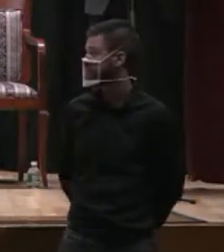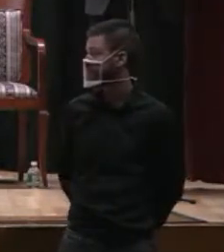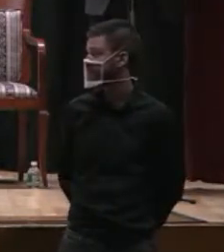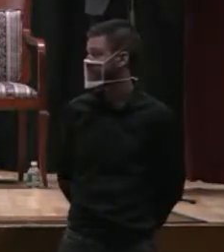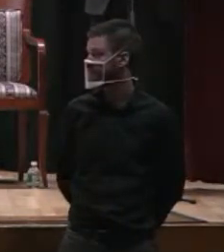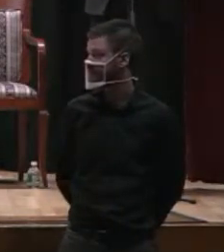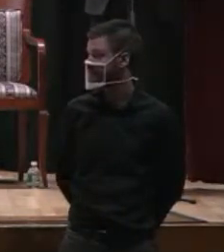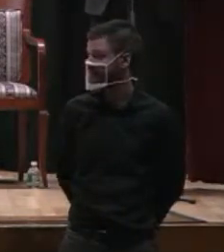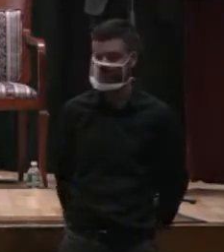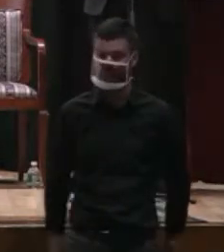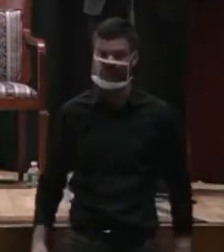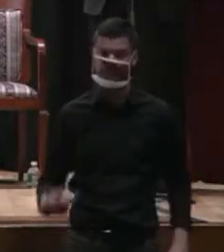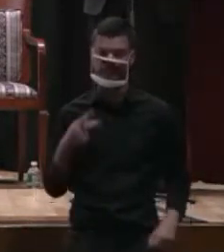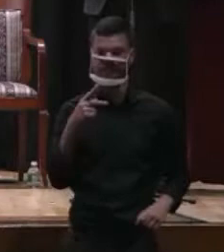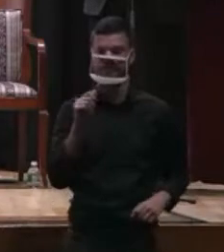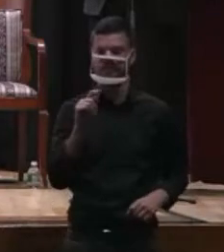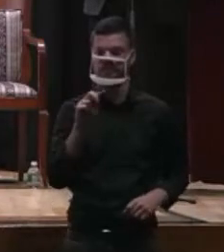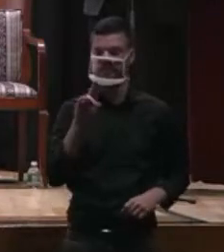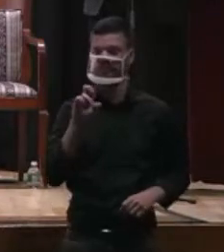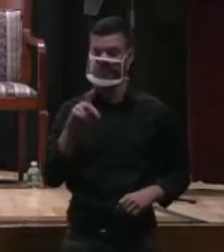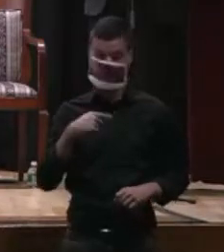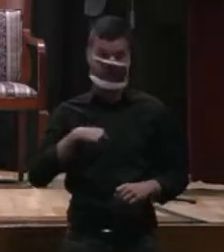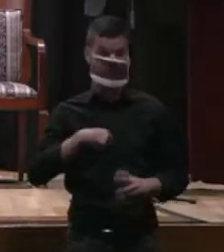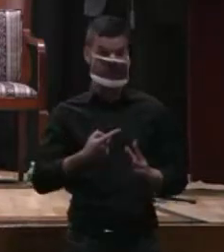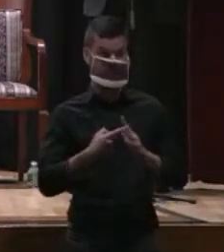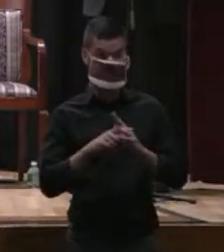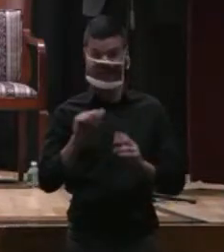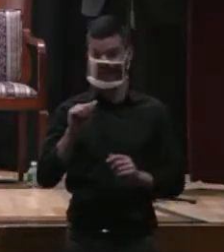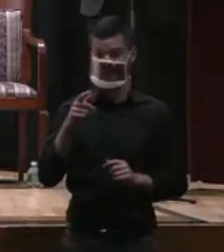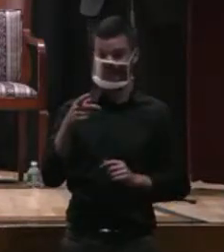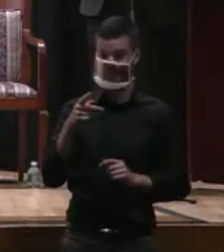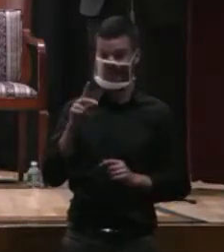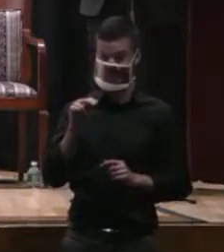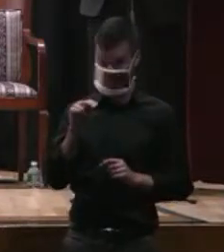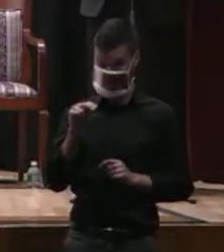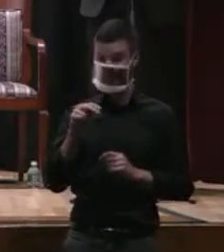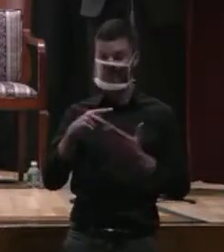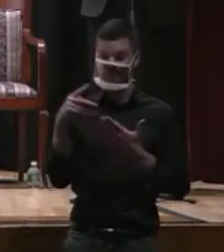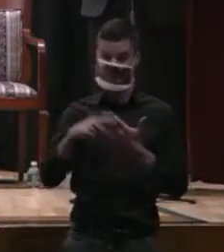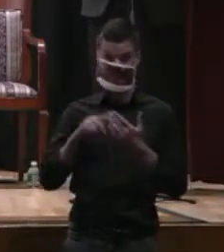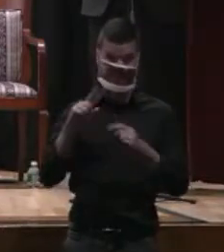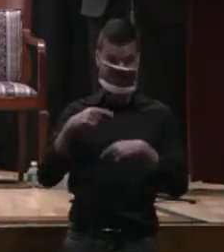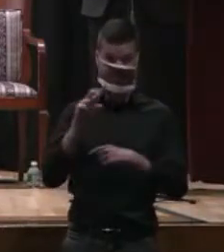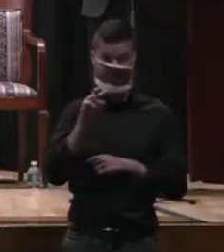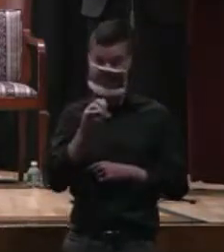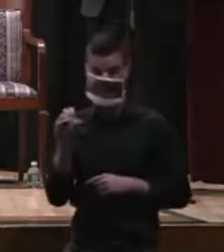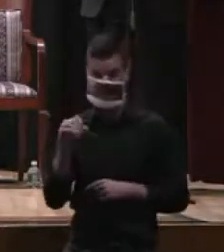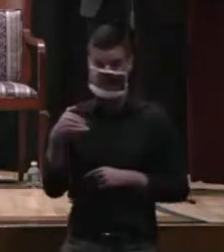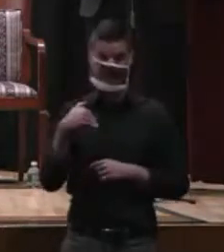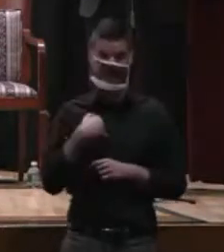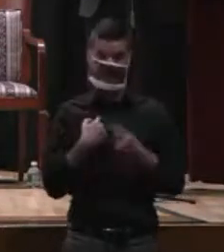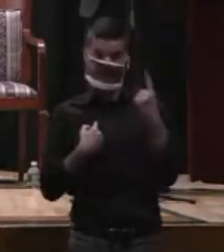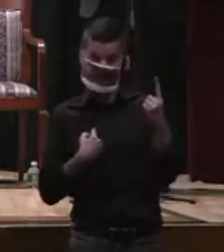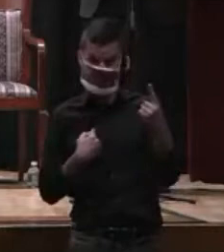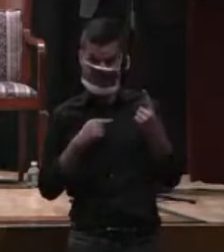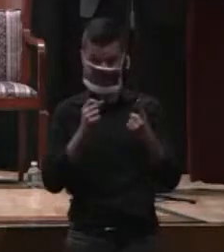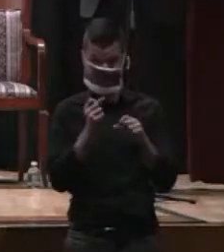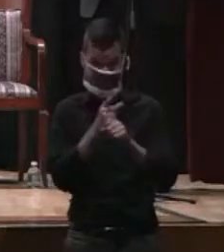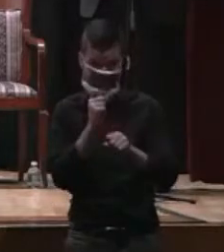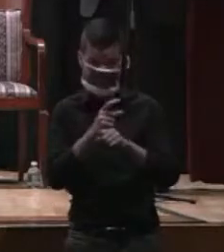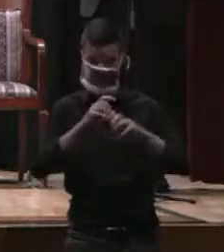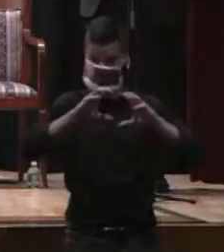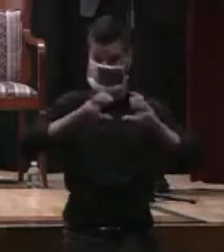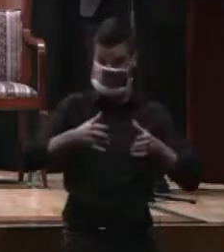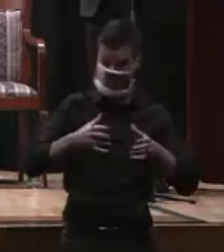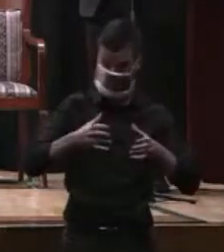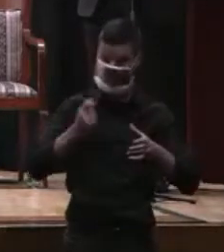So we started the APNN program back in the early 2000s. We only had a May graduating cohort. So